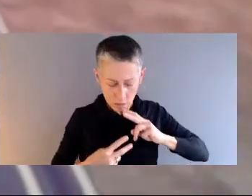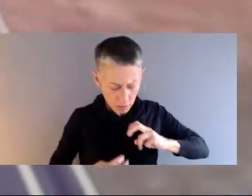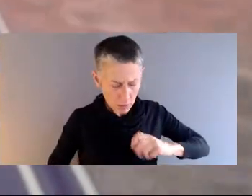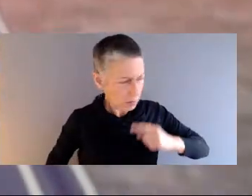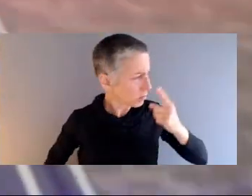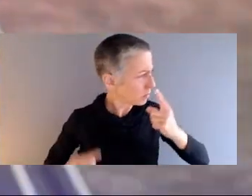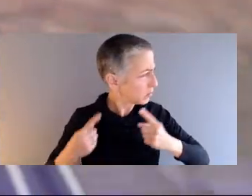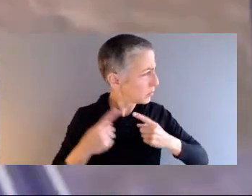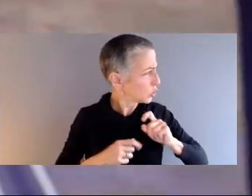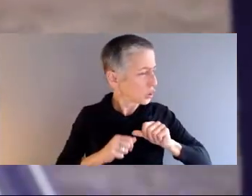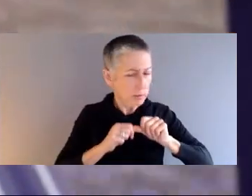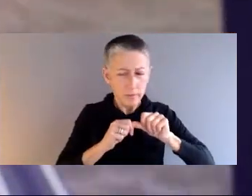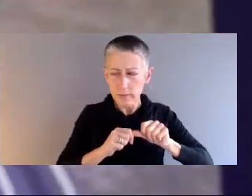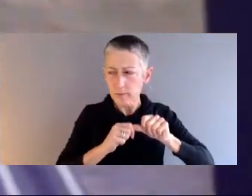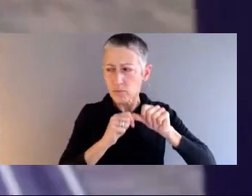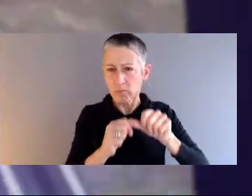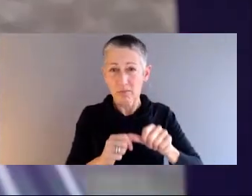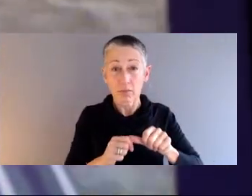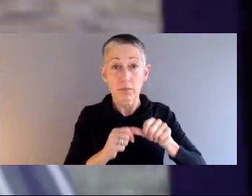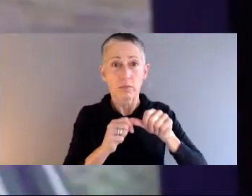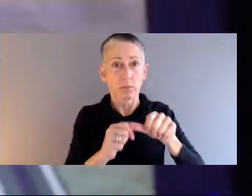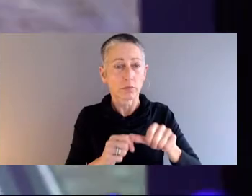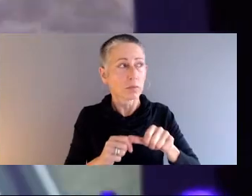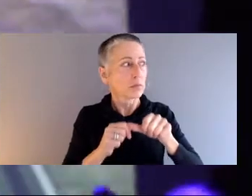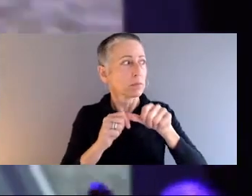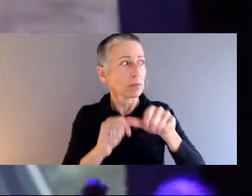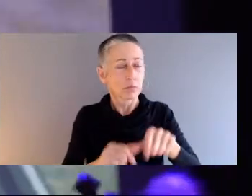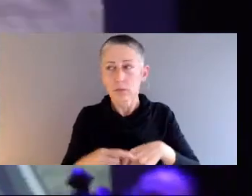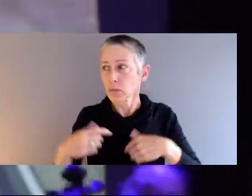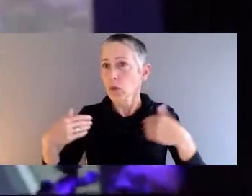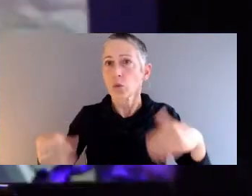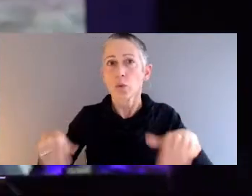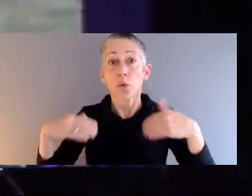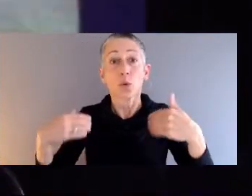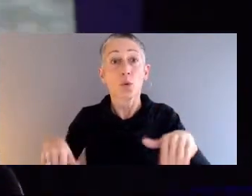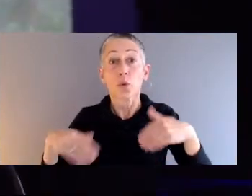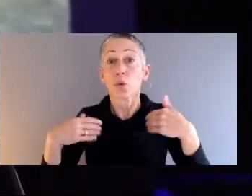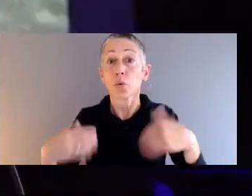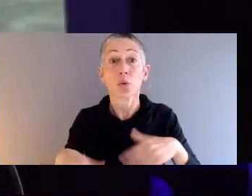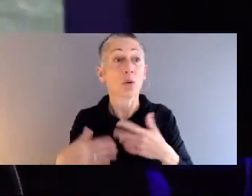on keeping on the distance between dusk and dawn.